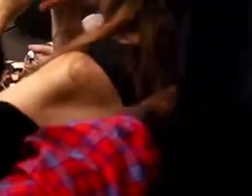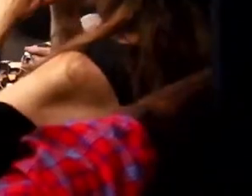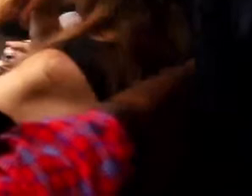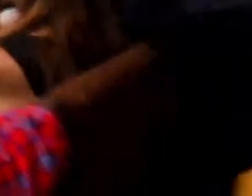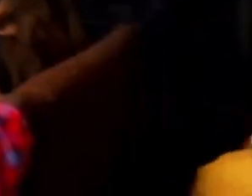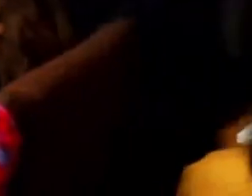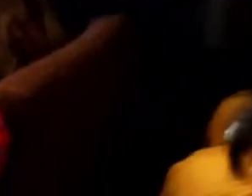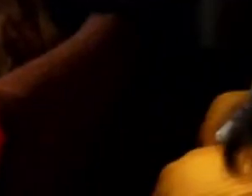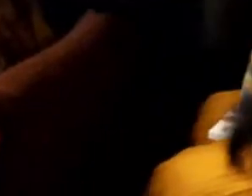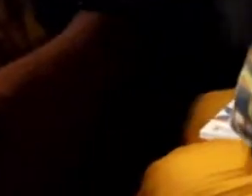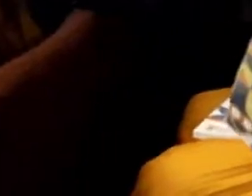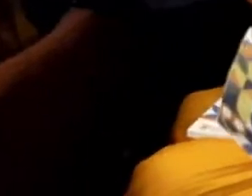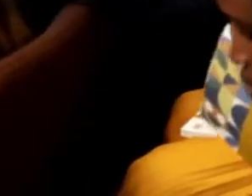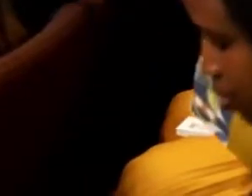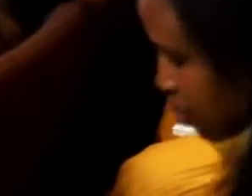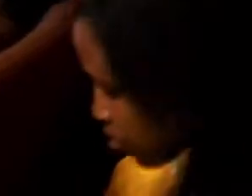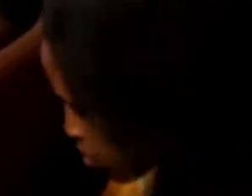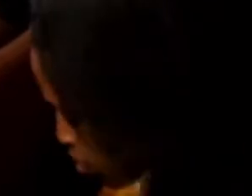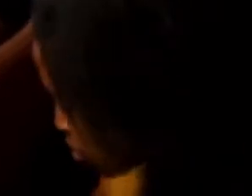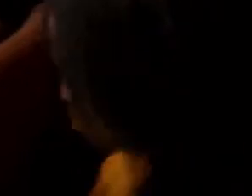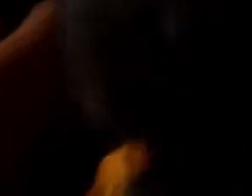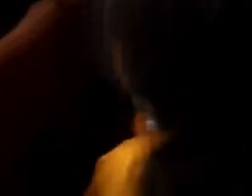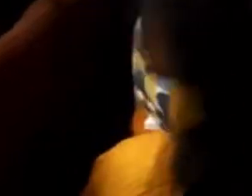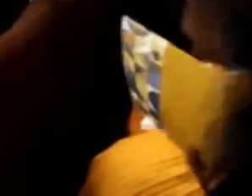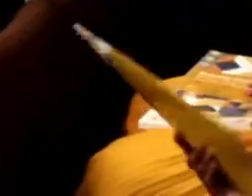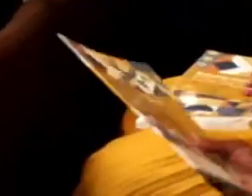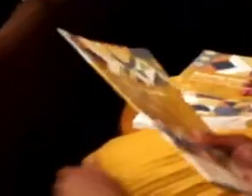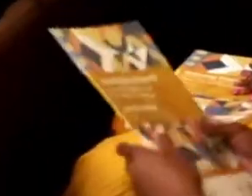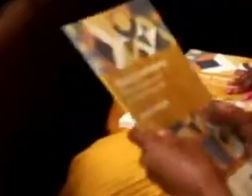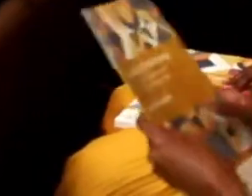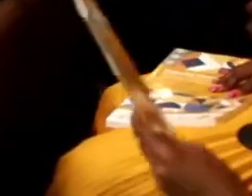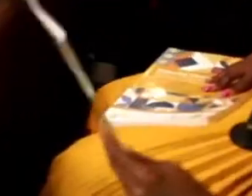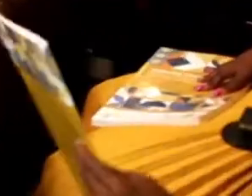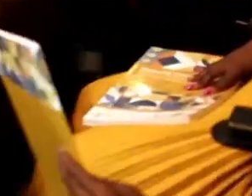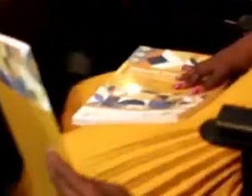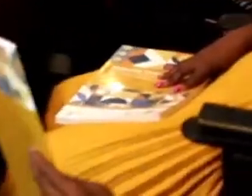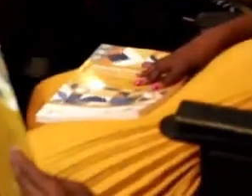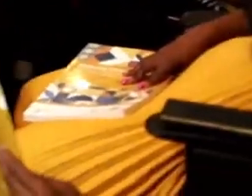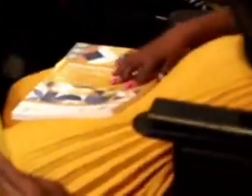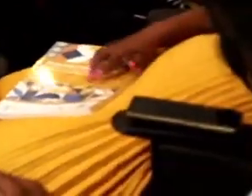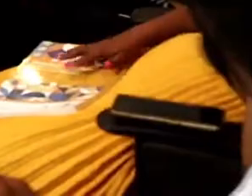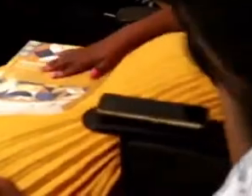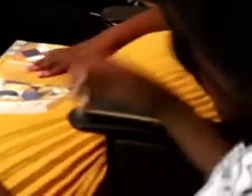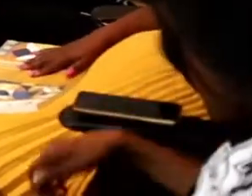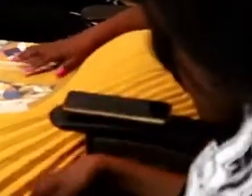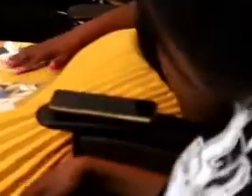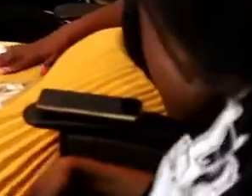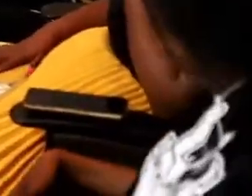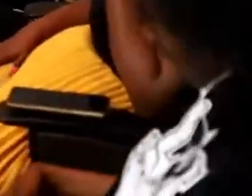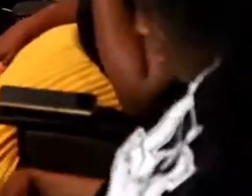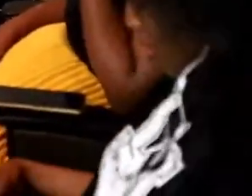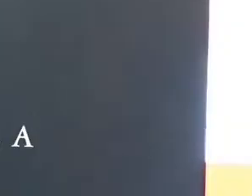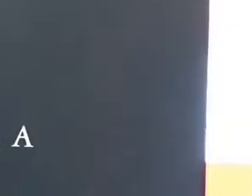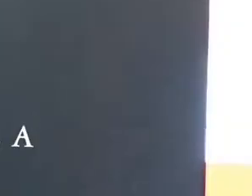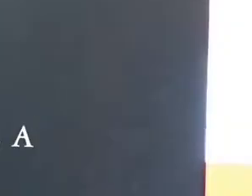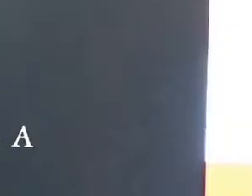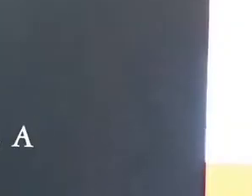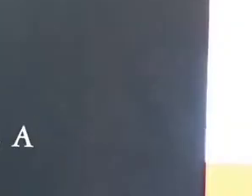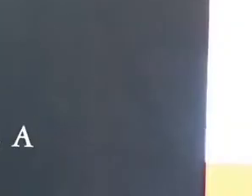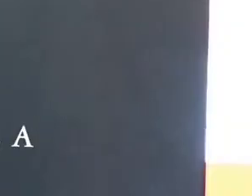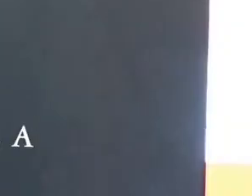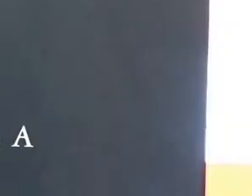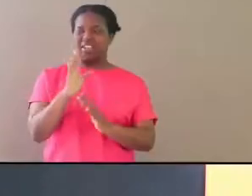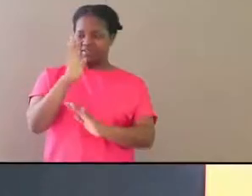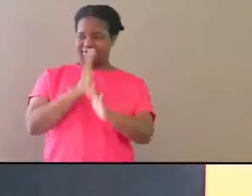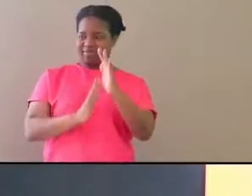She did say that before she leaves here, she will give you that book recommendation. Thank you very much, CEO. And again, very useful information.